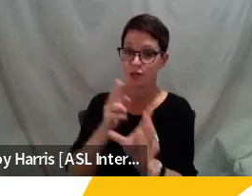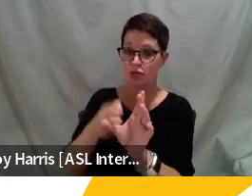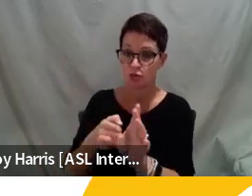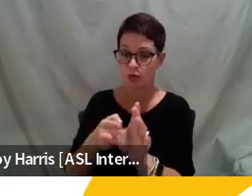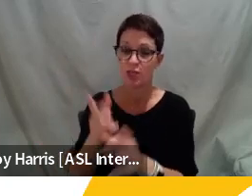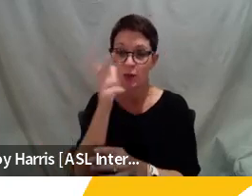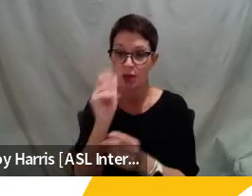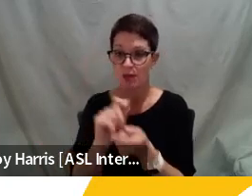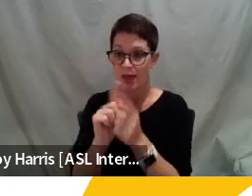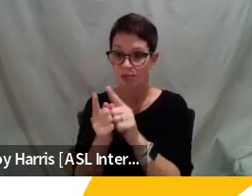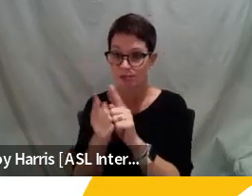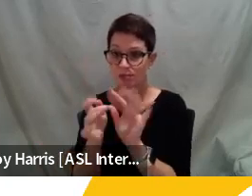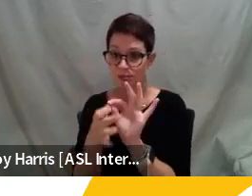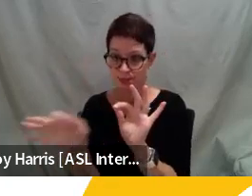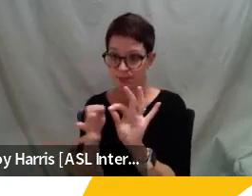language.